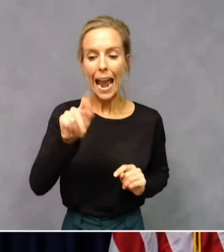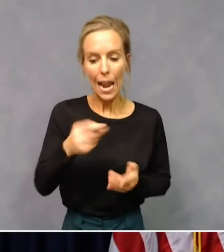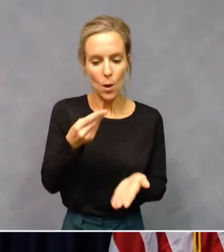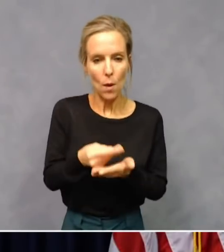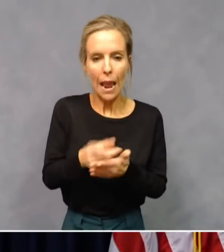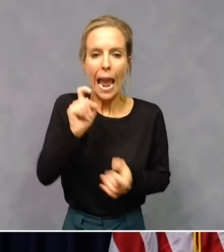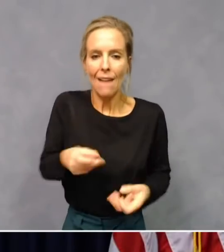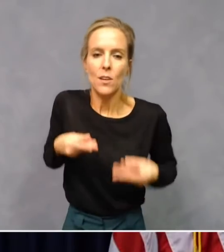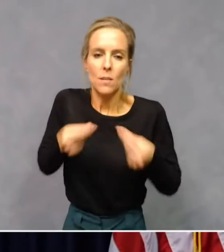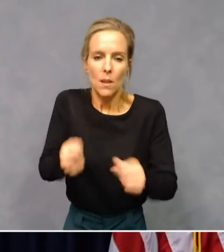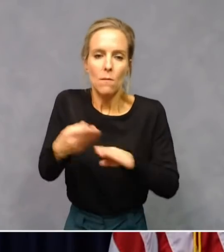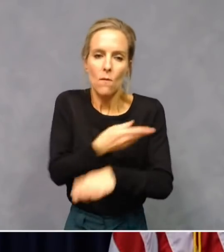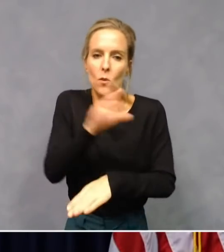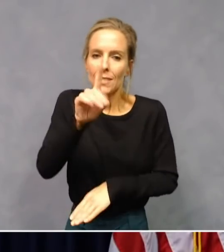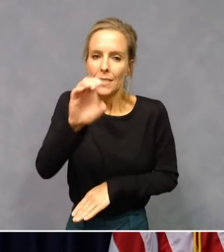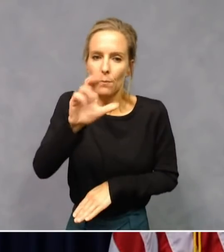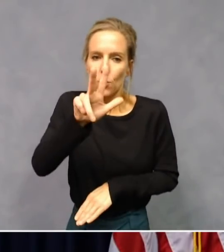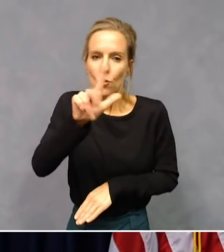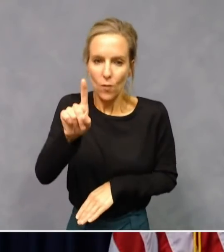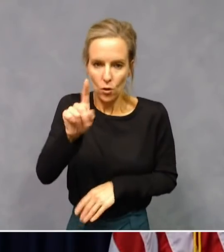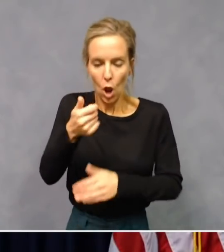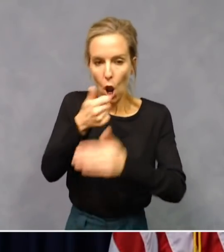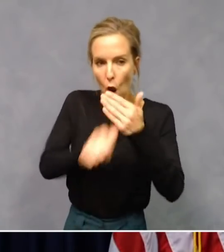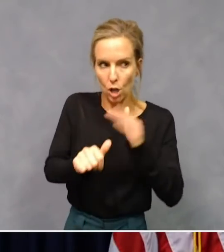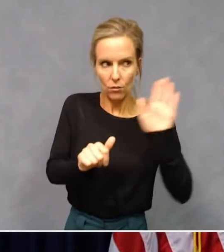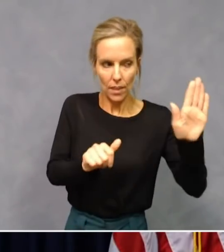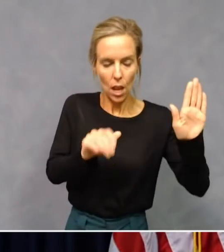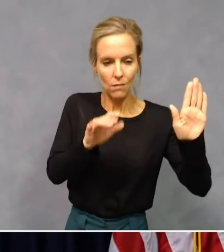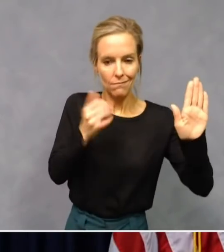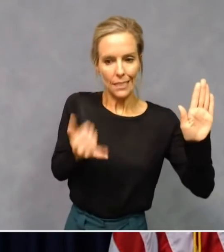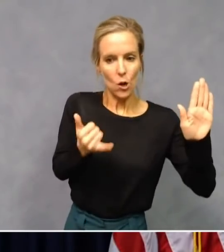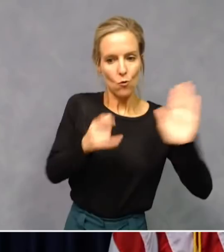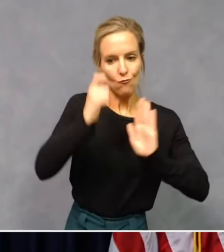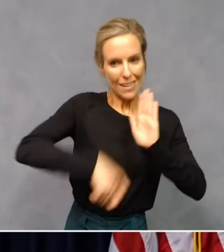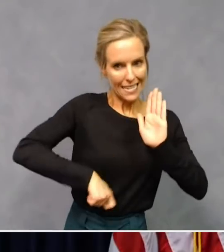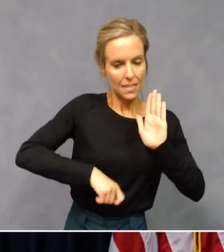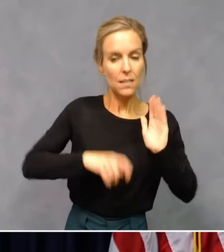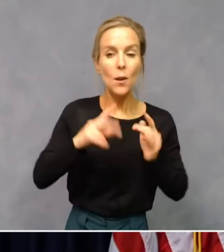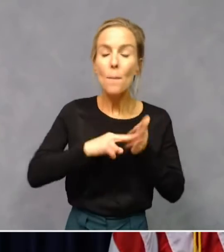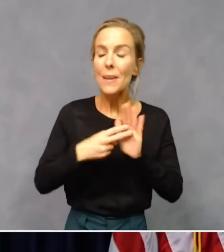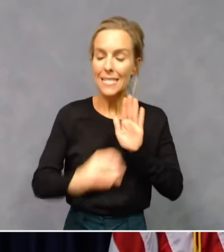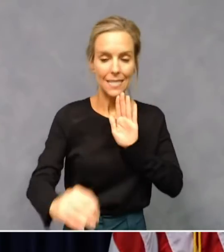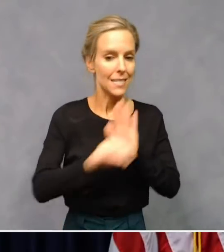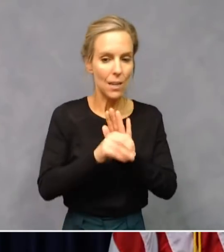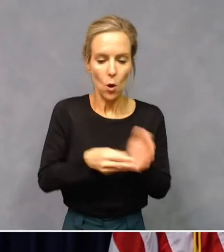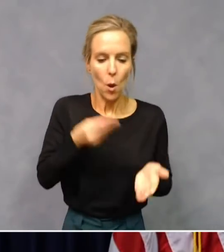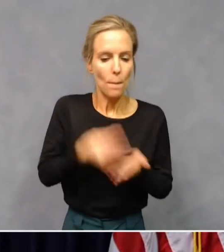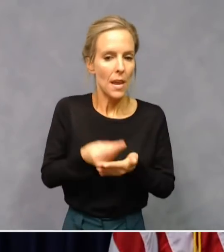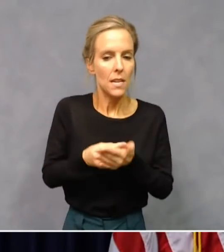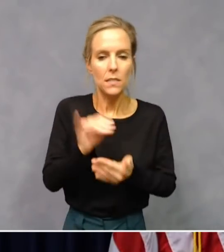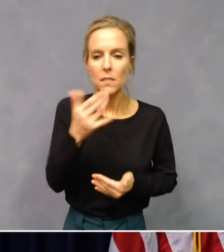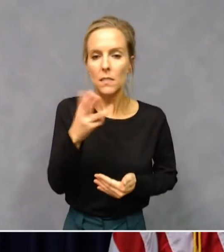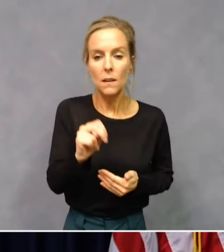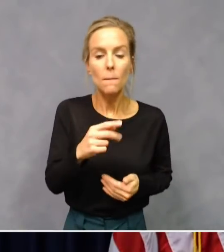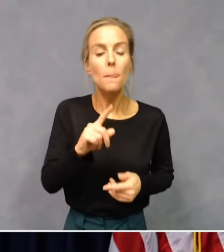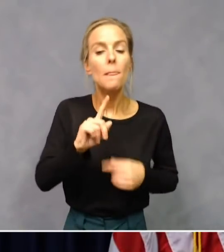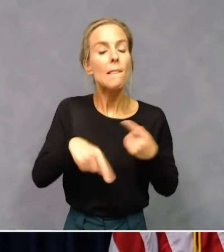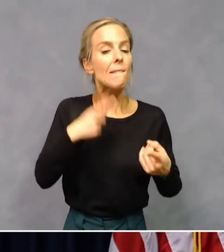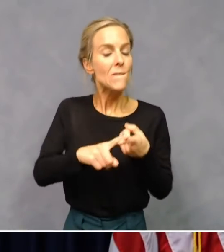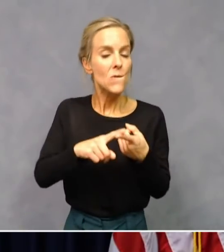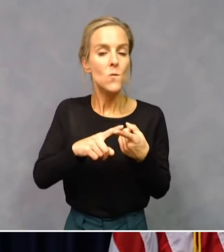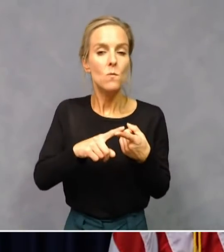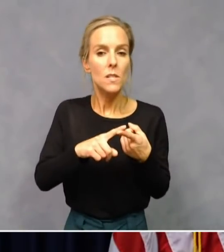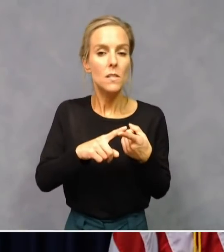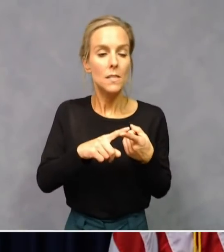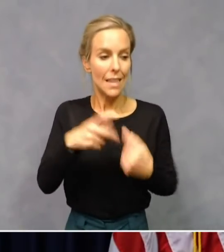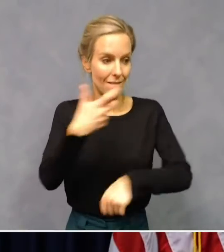31st under its current version, meaning there are $0 in January when most of the vaccines will